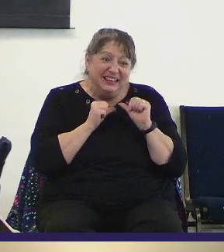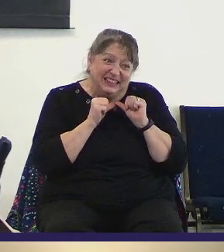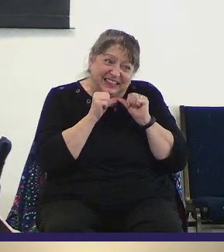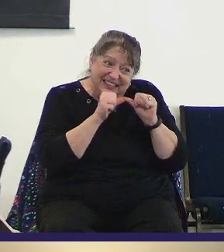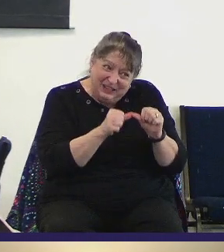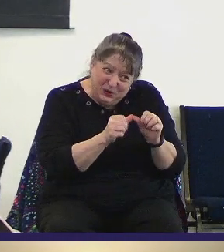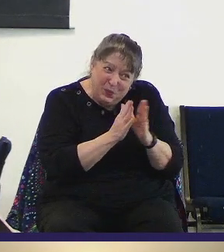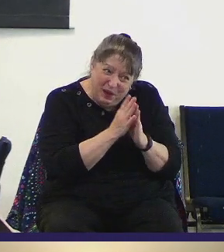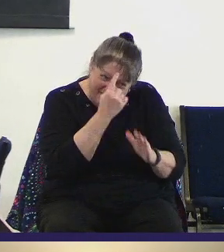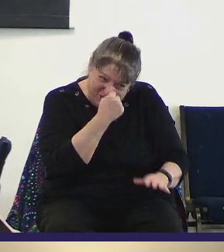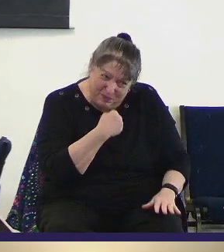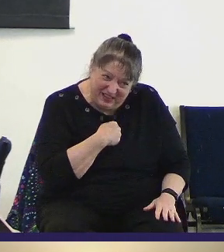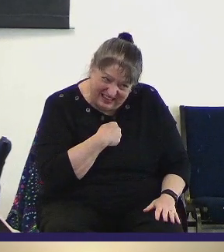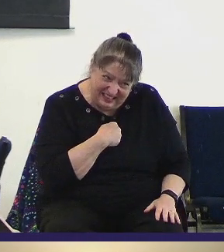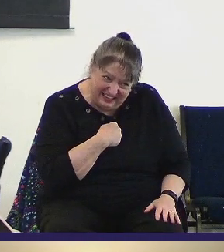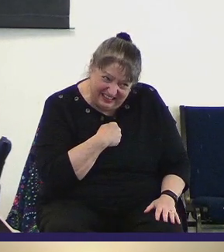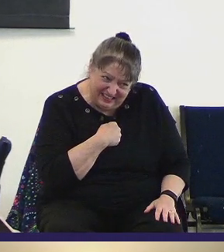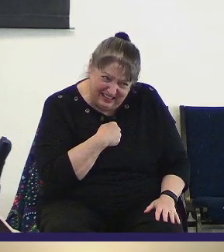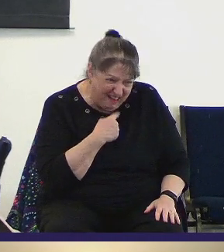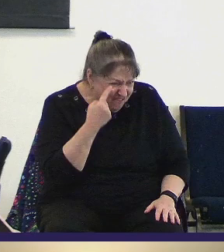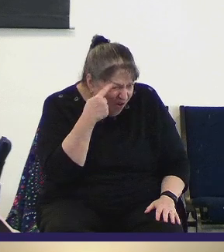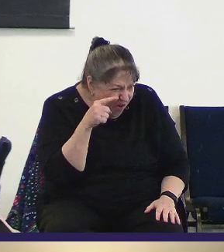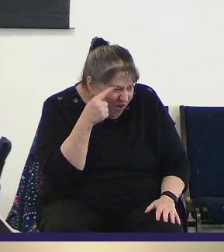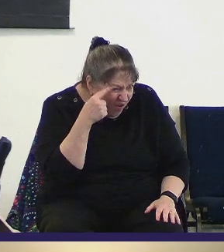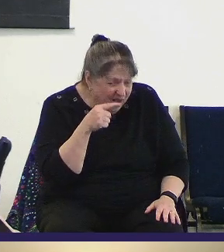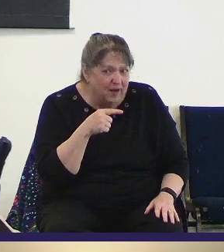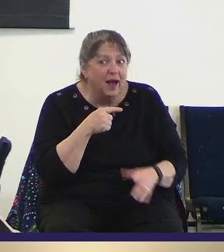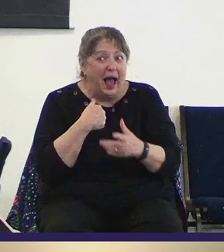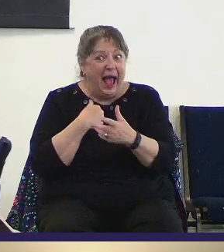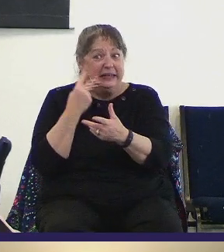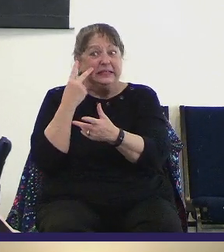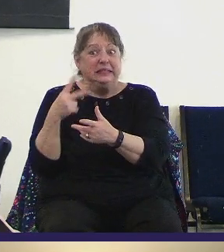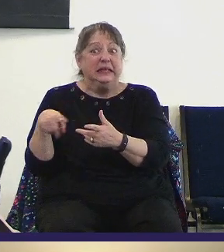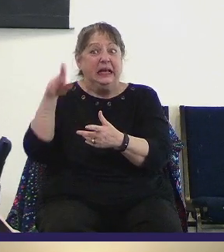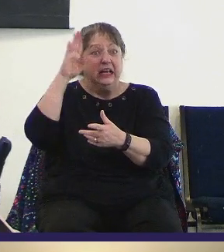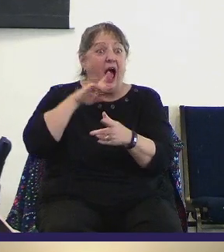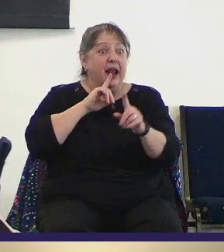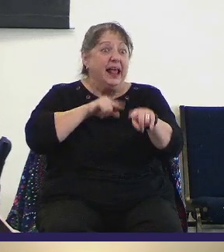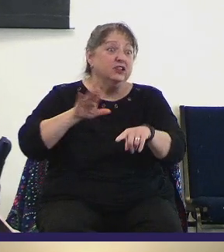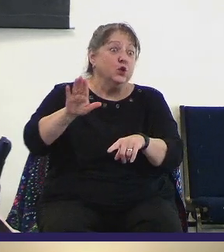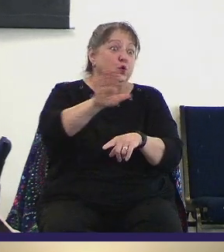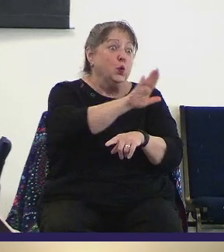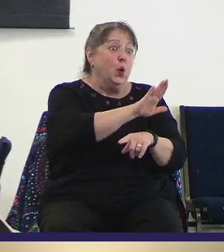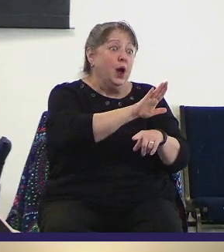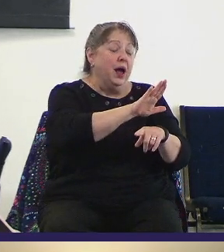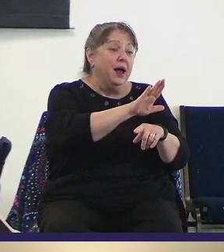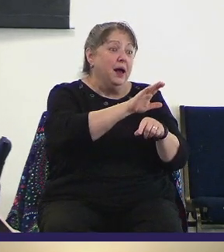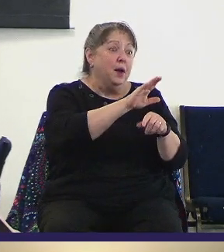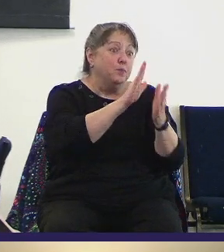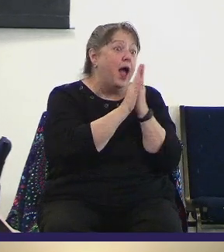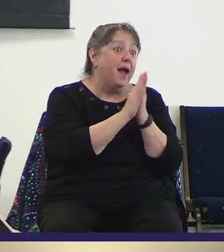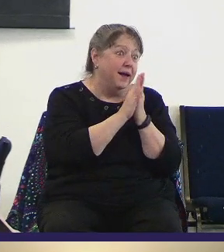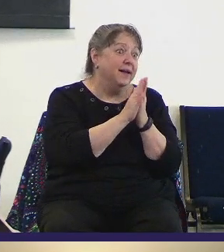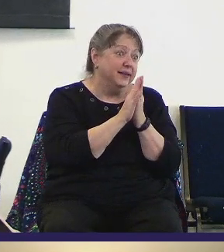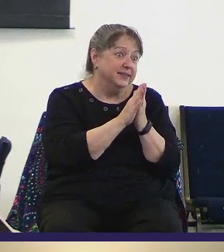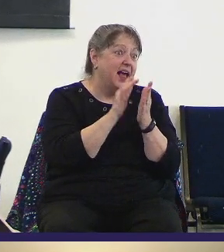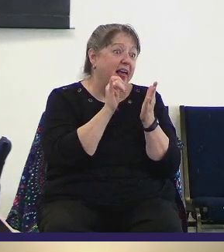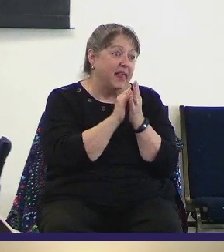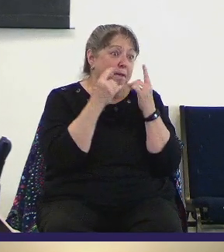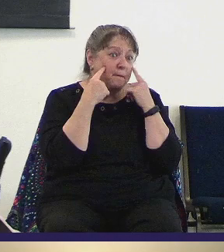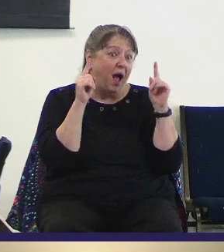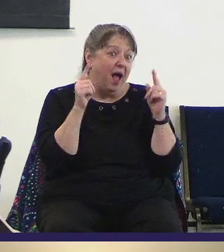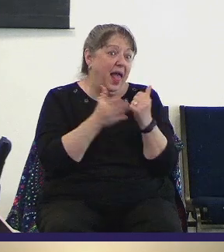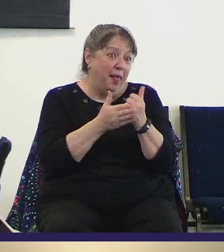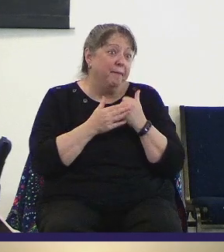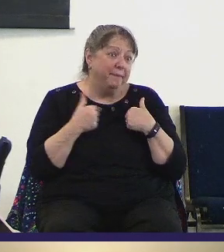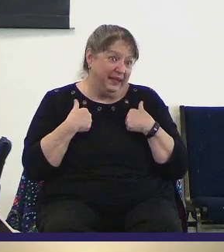to keep me in your prayers. Obviously, these prayers have worked, and I would not be in the position that I am today if it